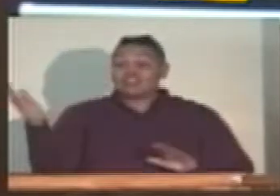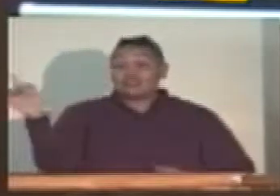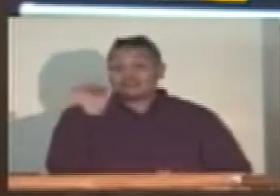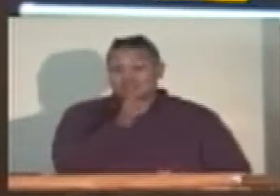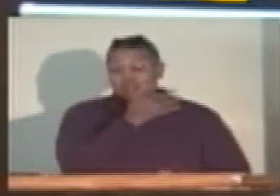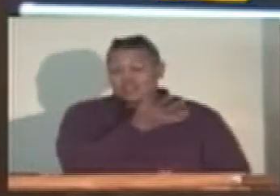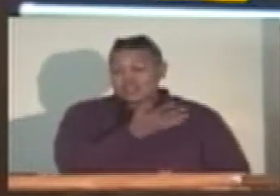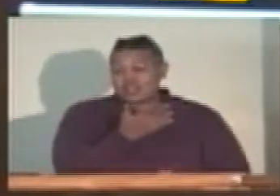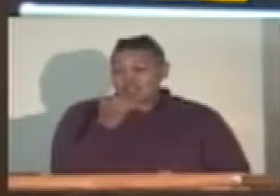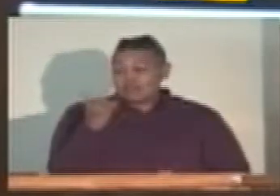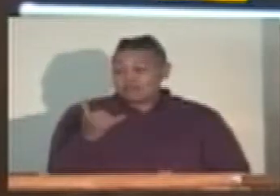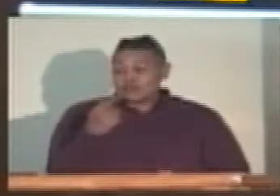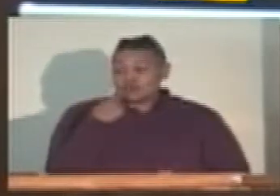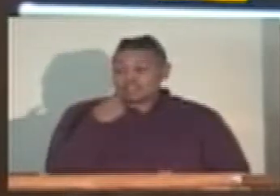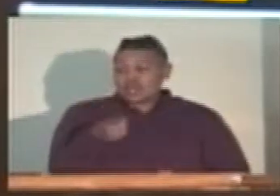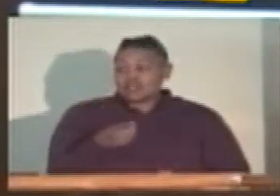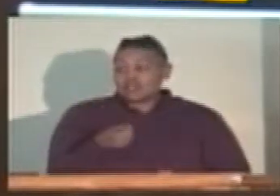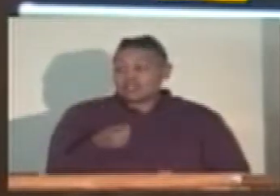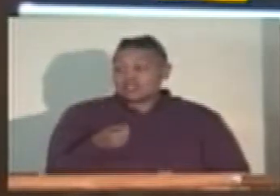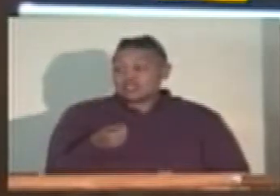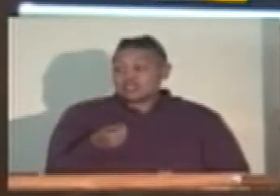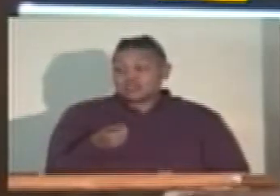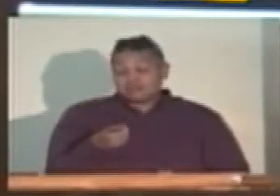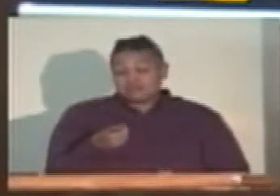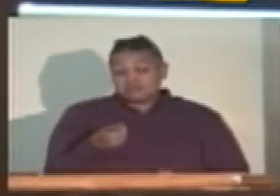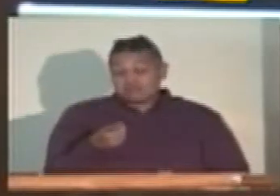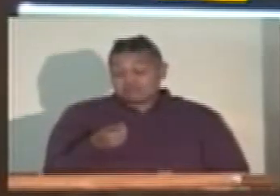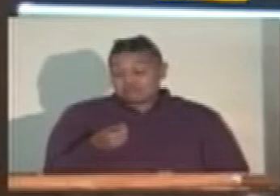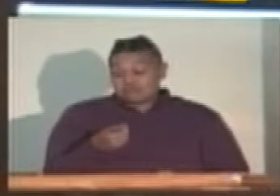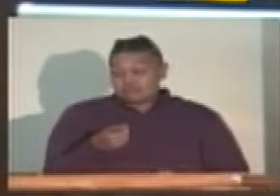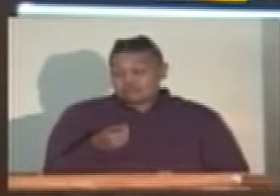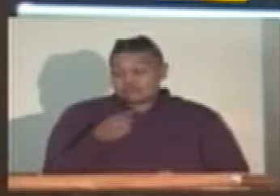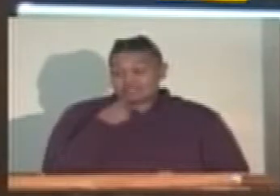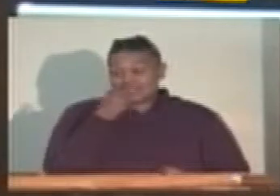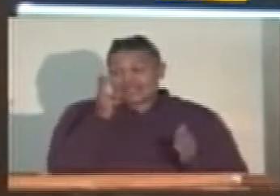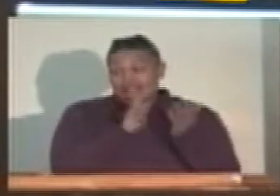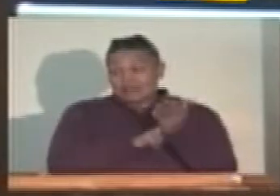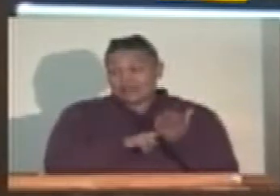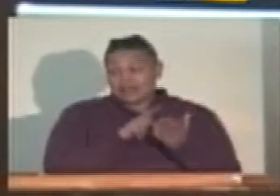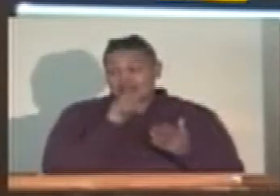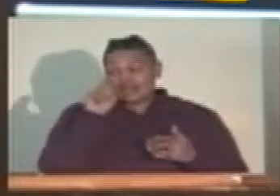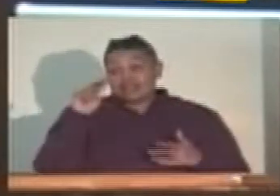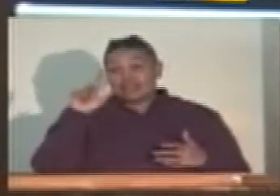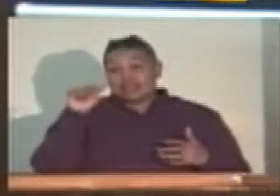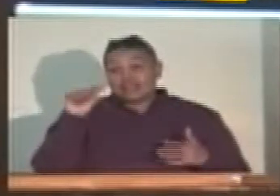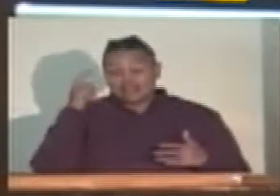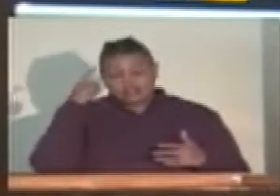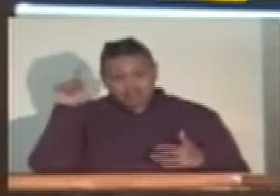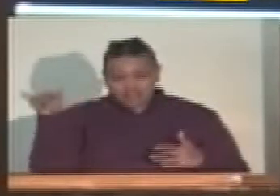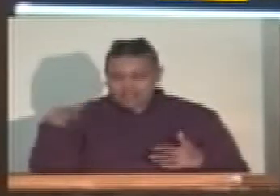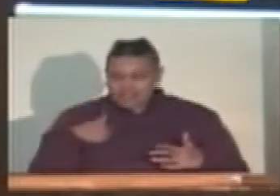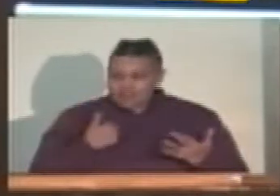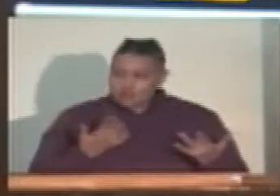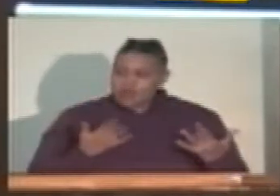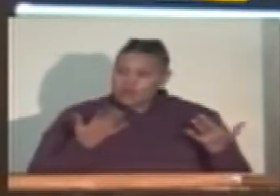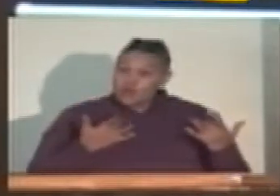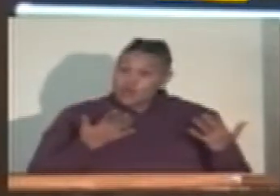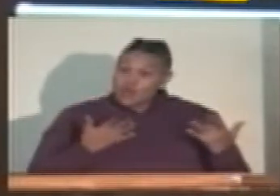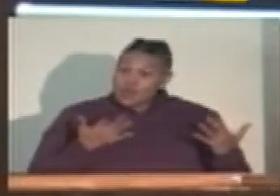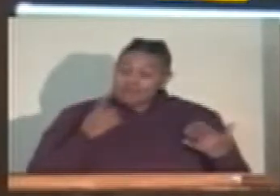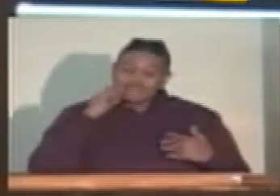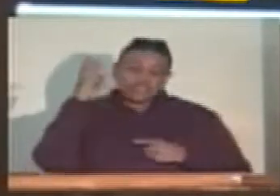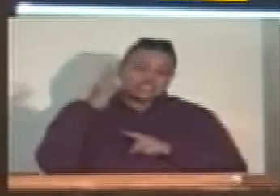am now telling him that he said that he had applied to National Land Agency and he has been waiting